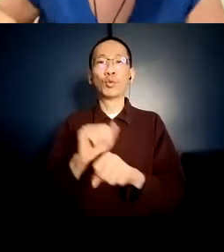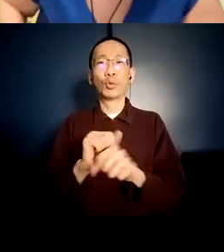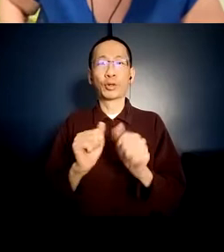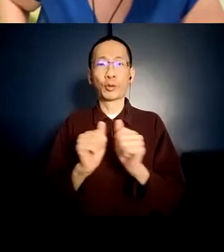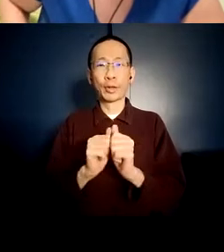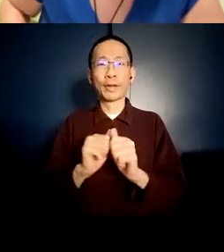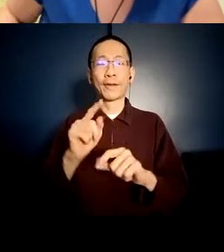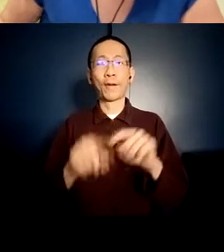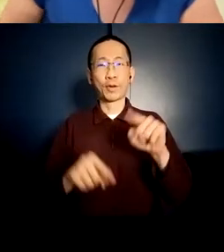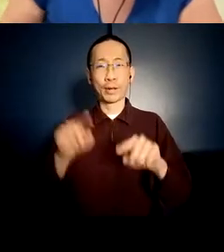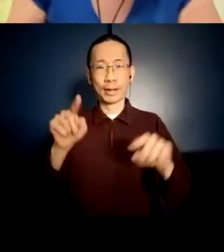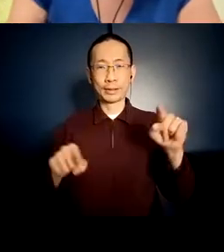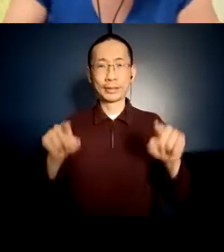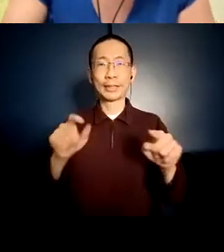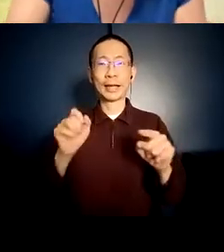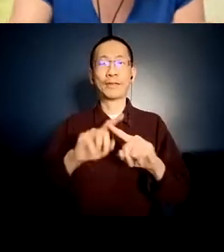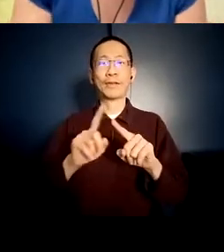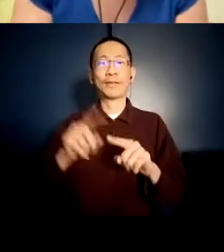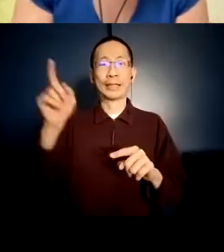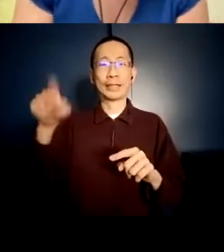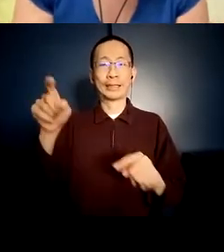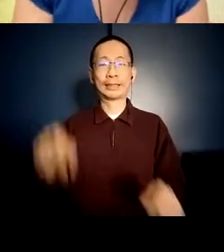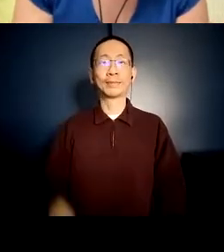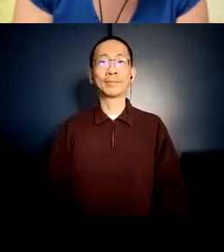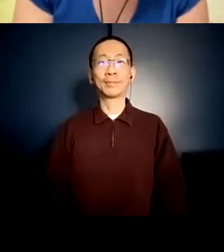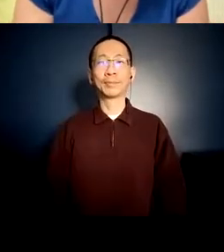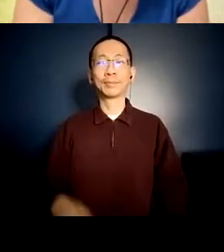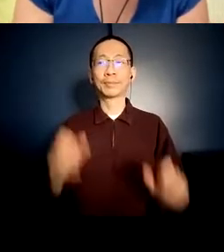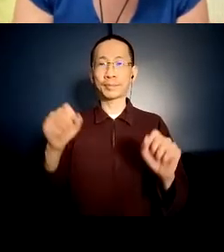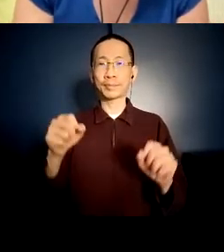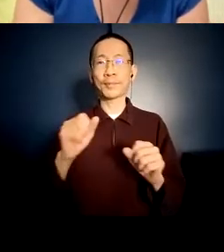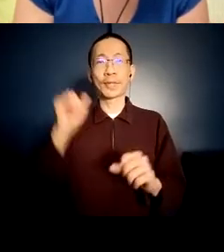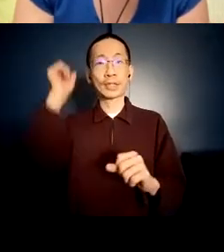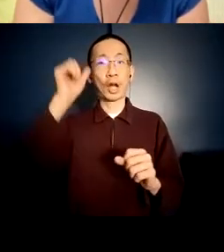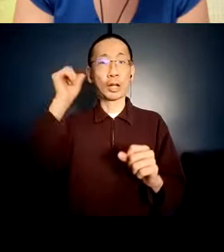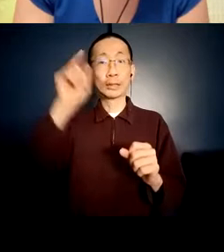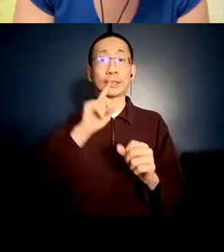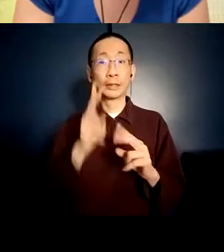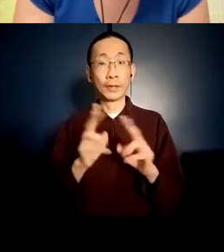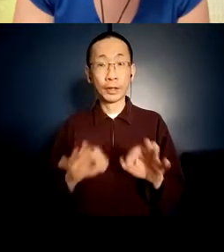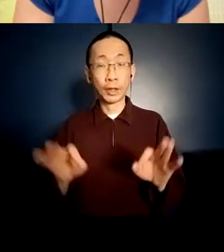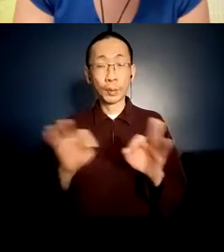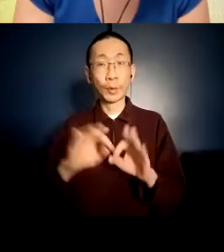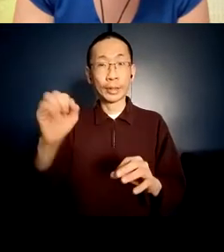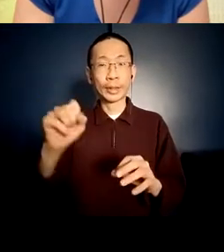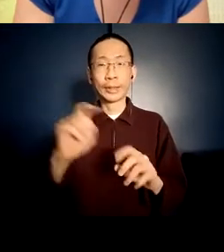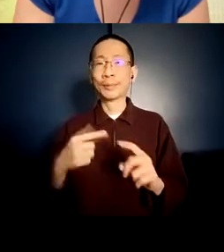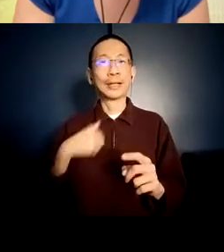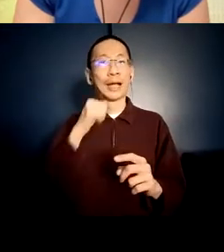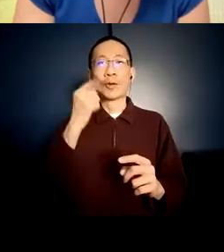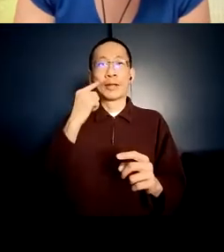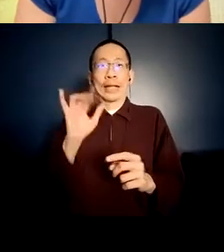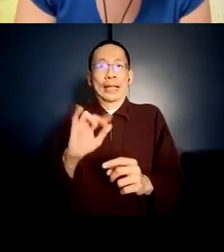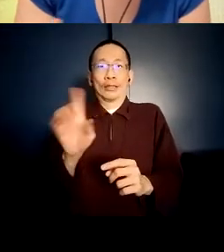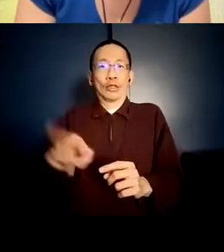wide variety of different needs. So certainly audiology is very important, but I don't think that it is the